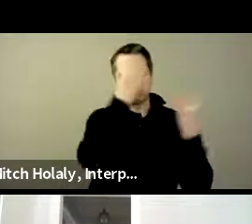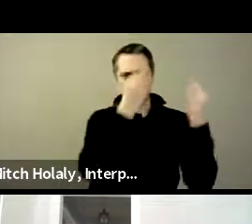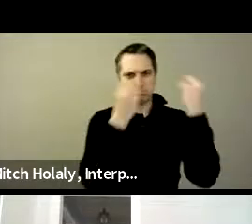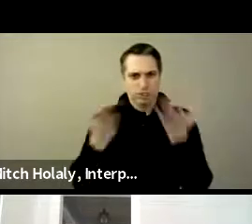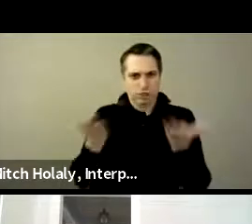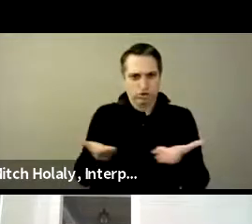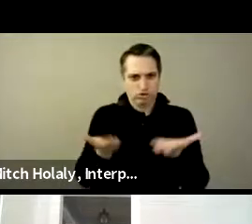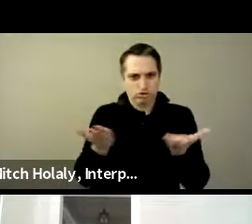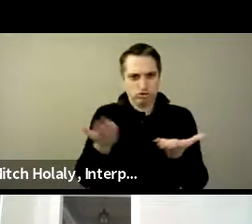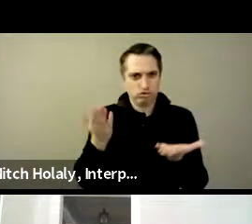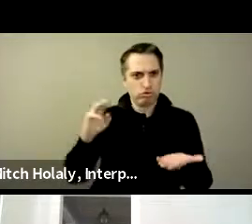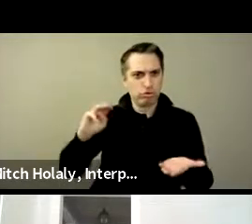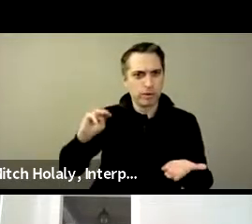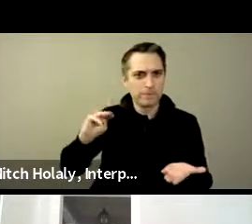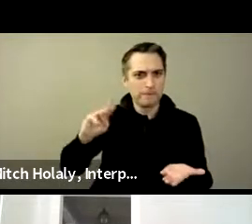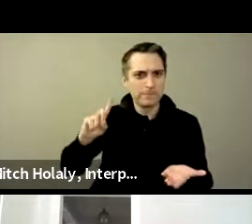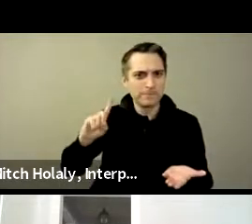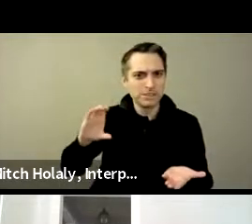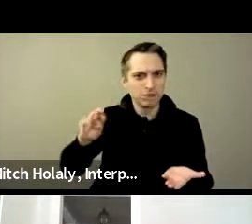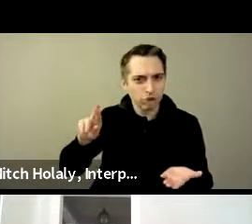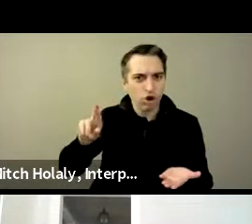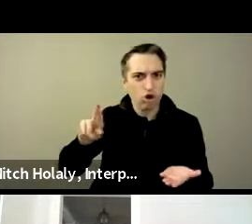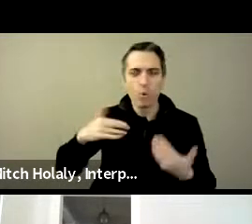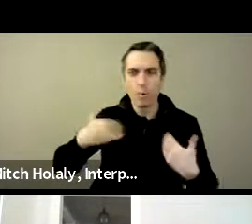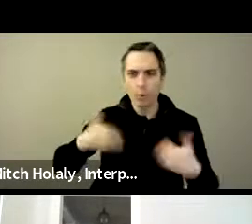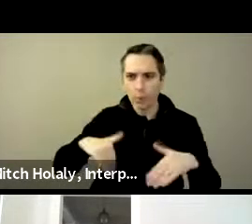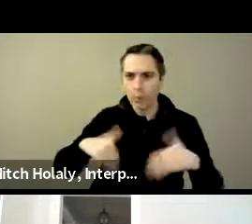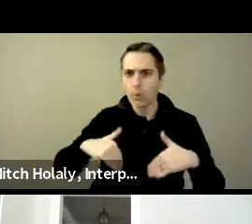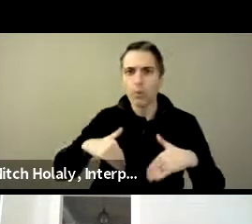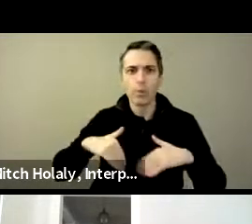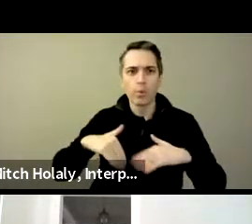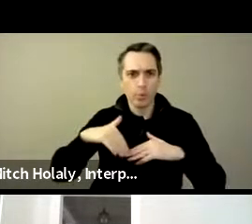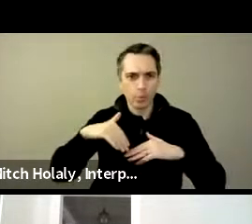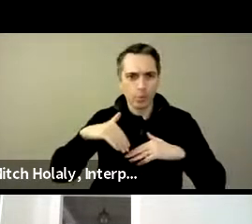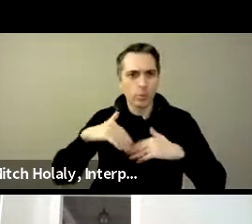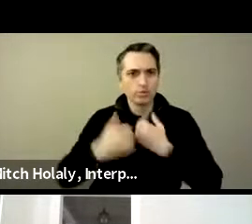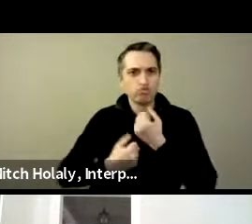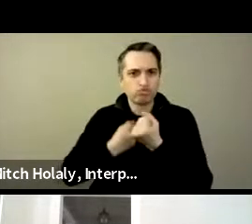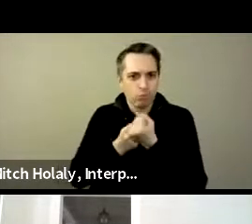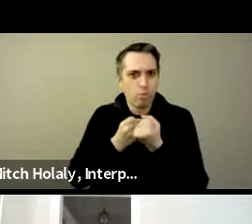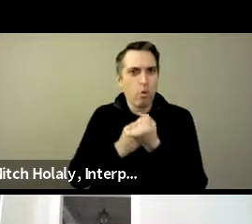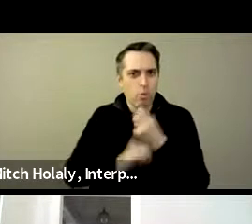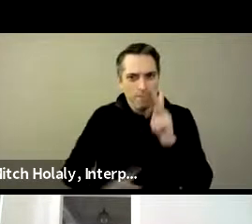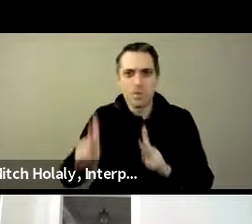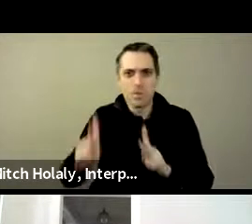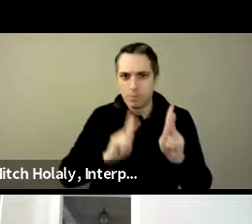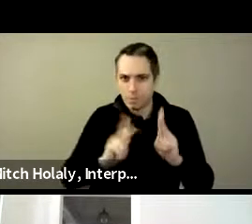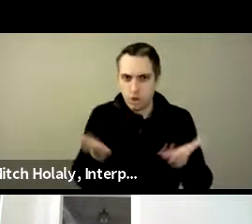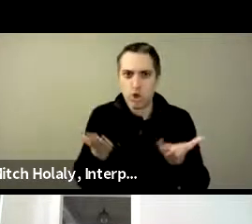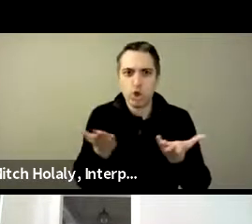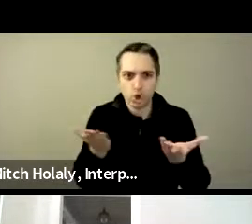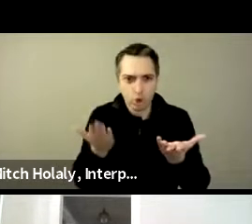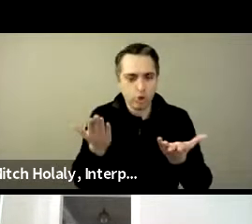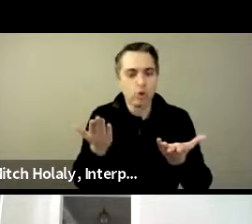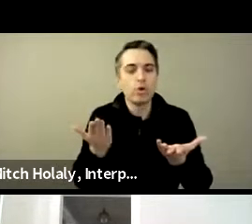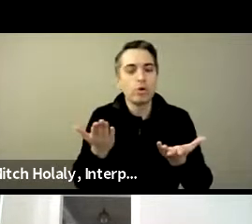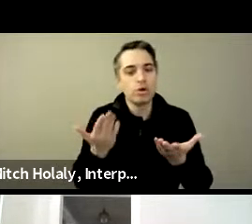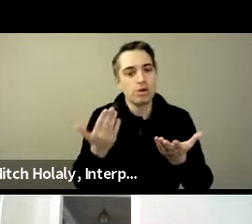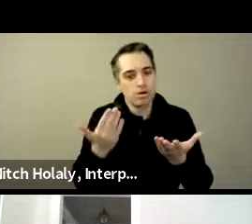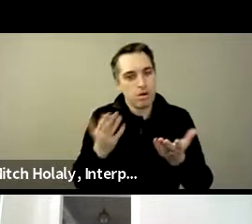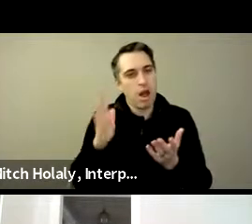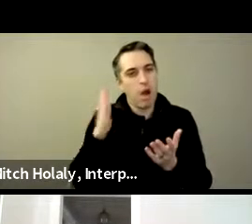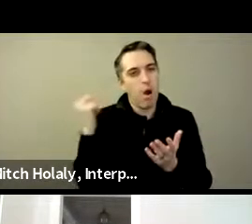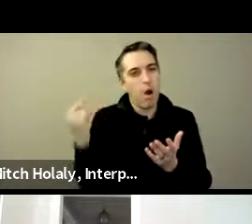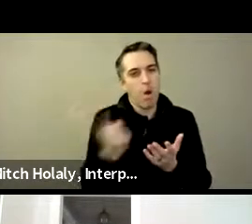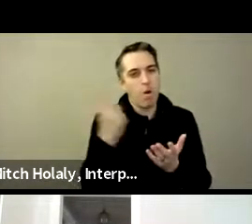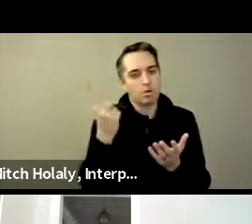to attempting to build this morale and support these folks that are doing this incredible work, it will be Benny's message